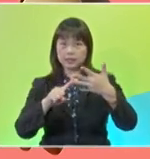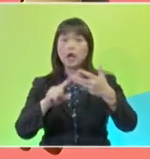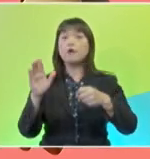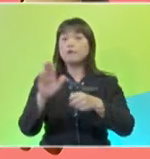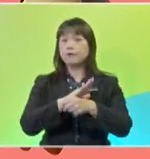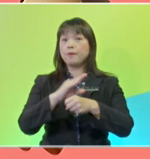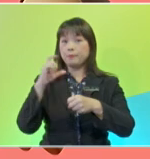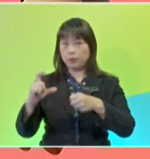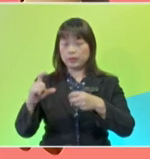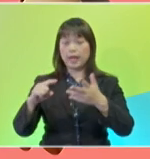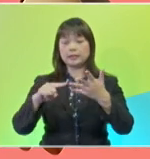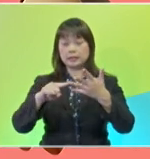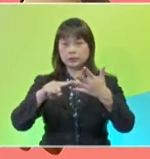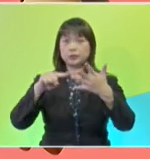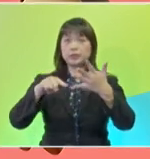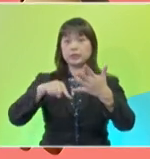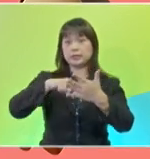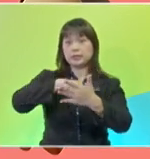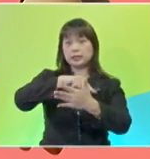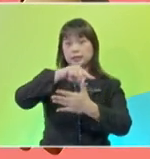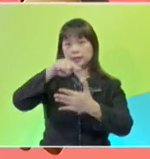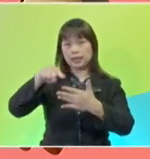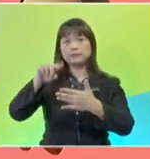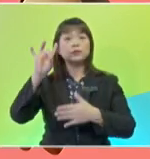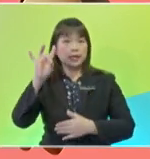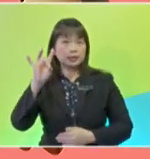the gibbous moon, half moon,